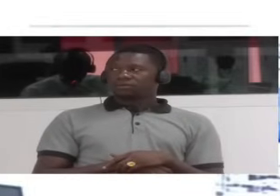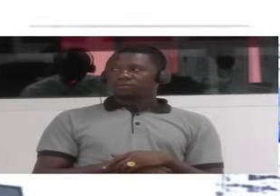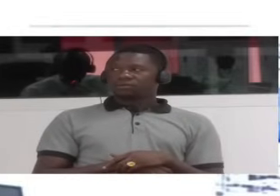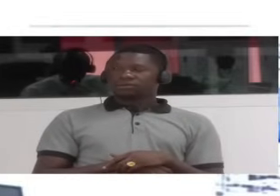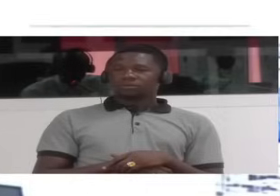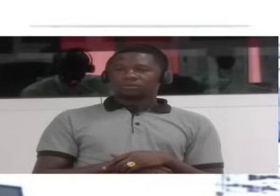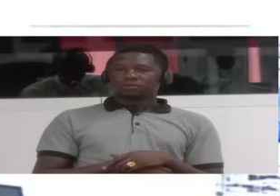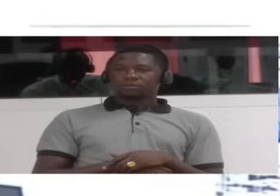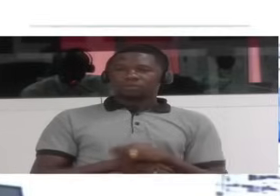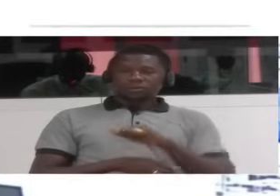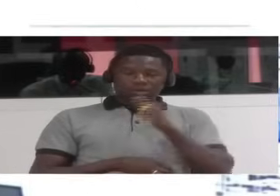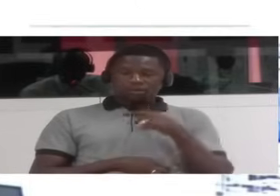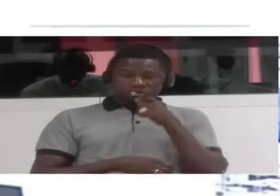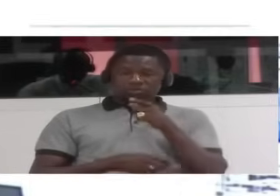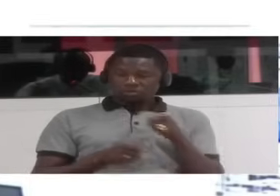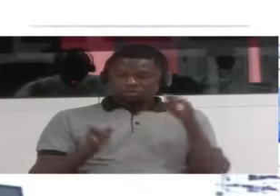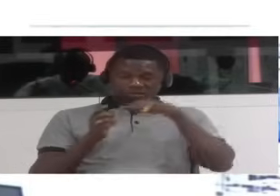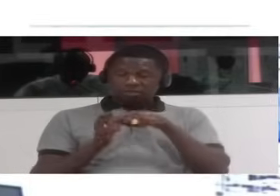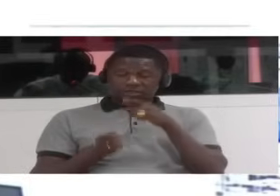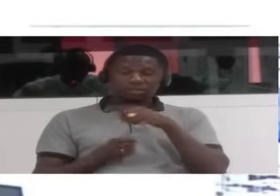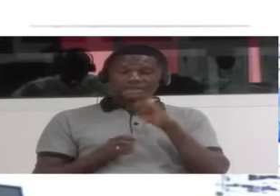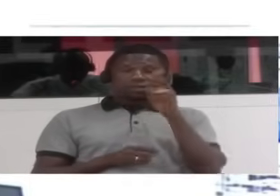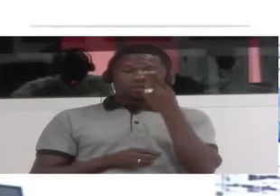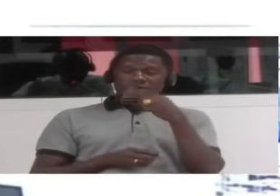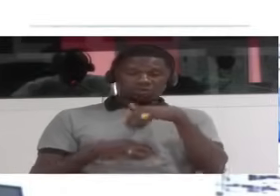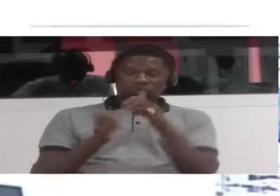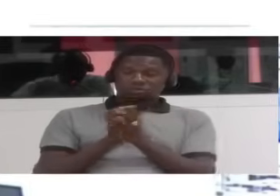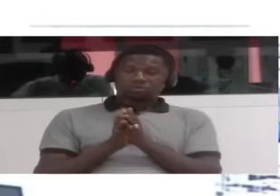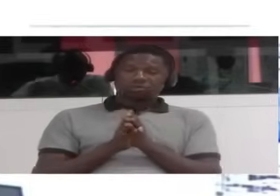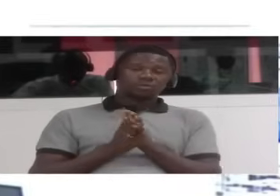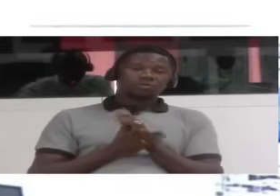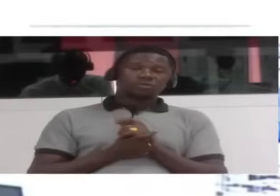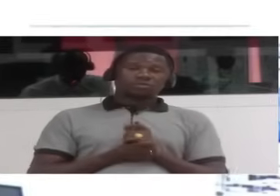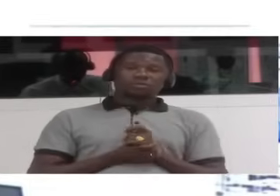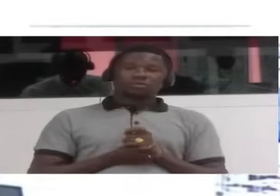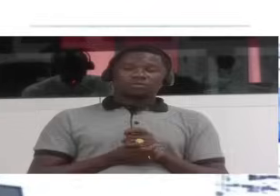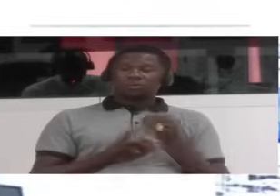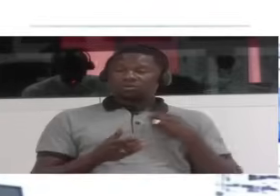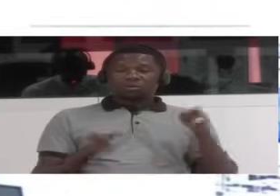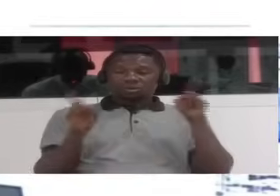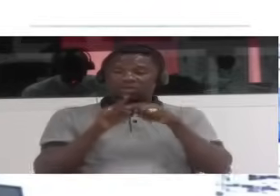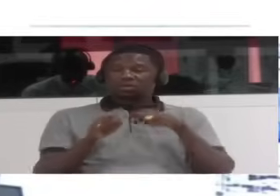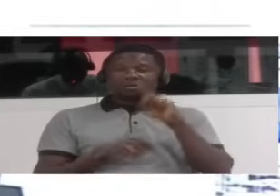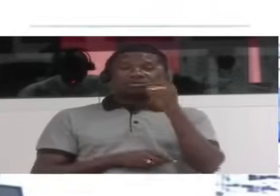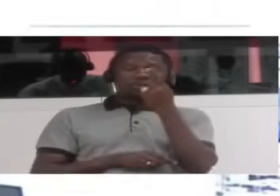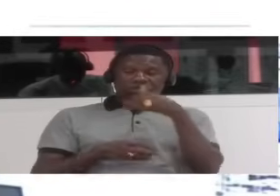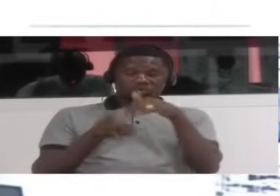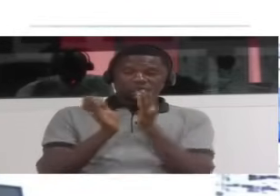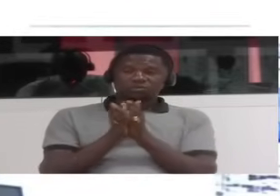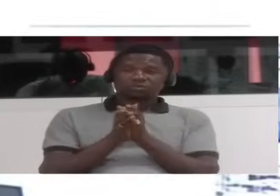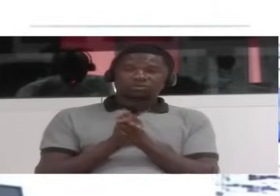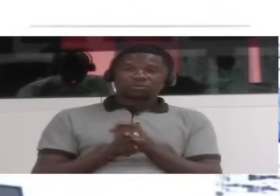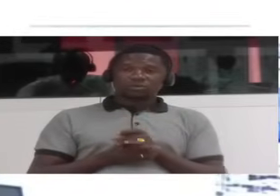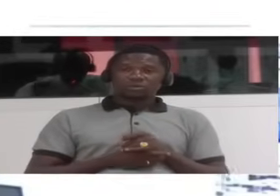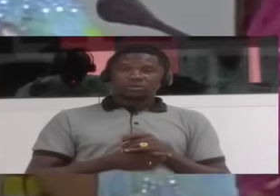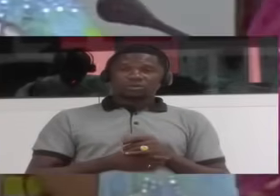And you were not present in that second operation? I was only present in the first operation. So in essence, you're suggesting that Malik did